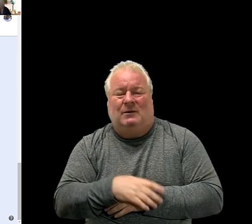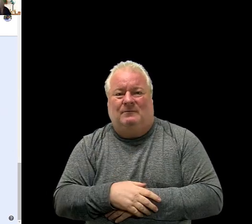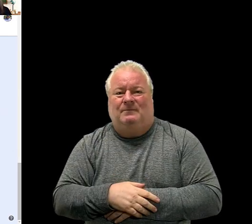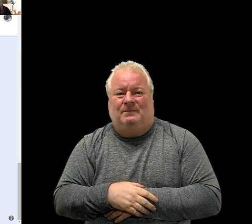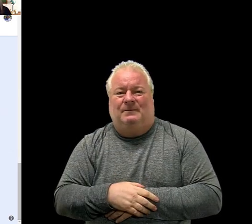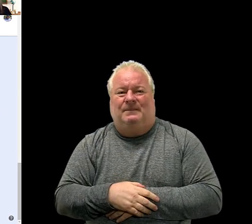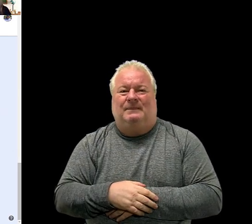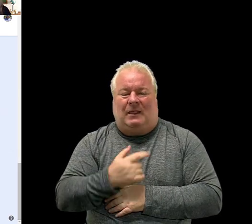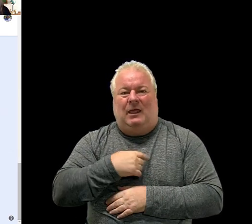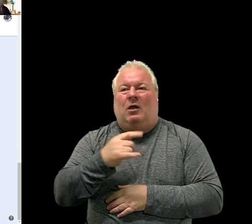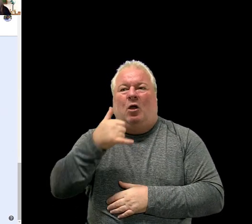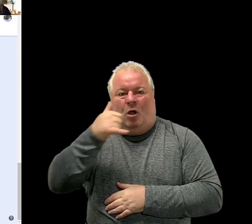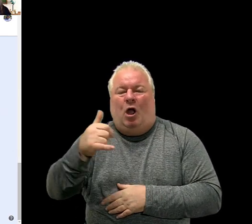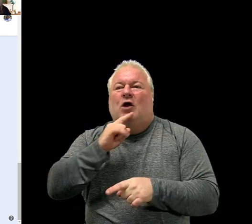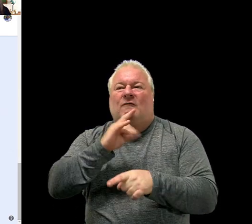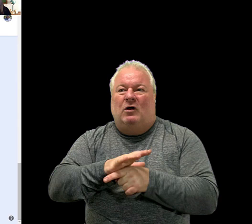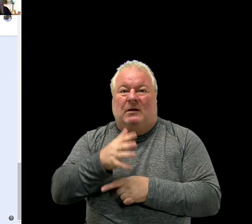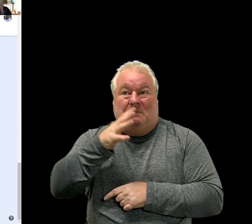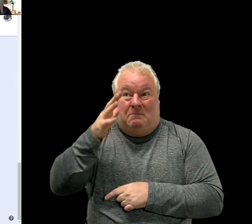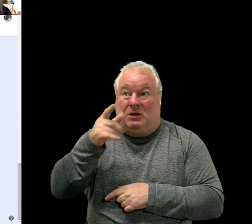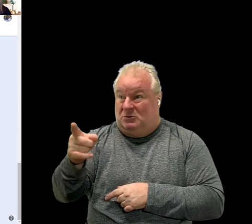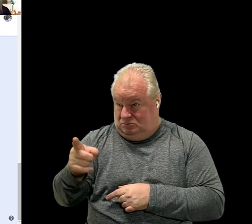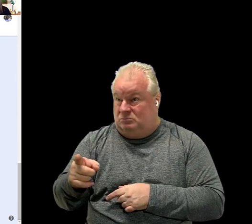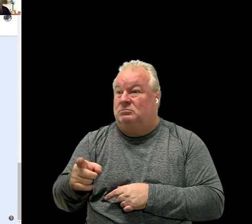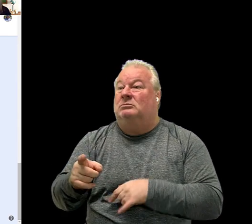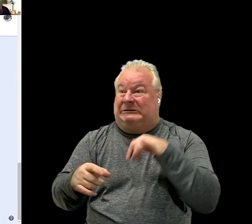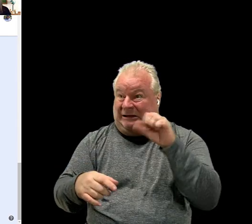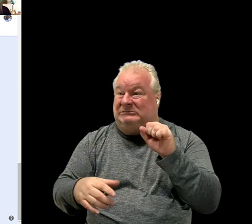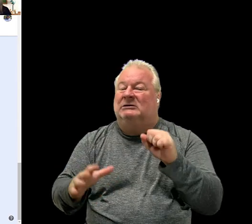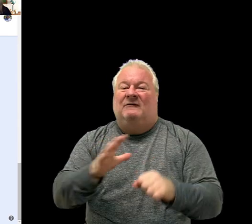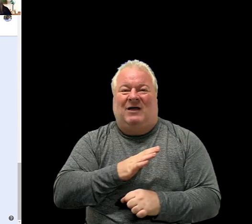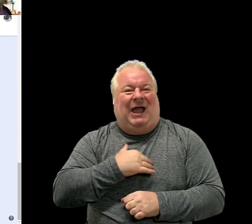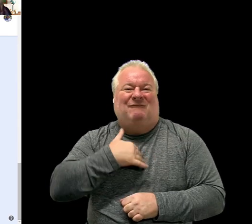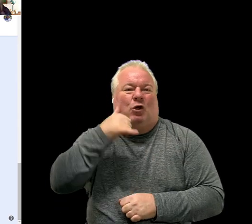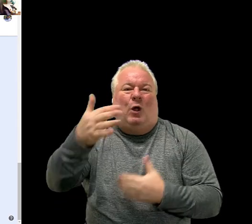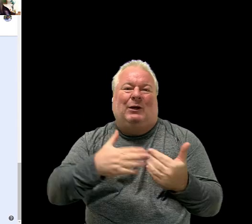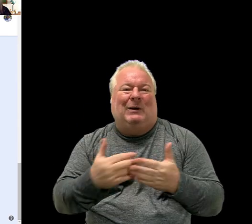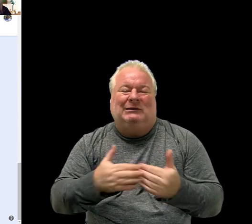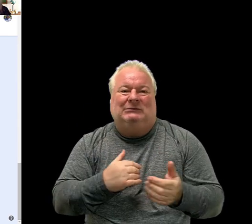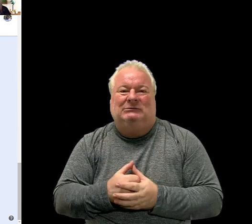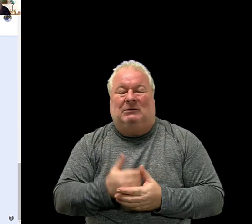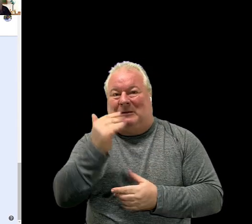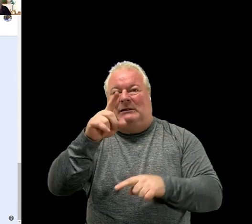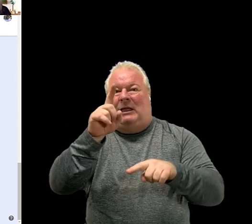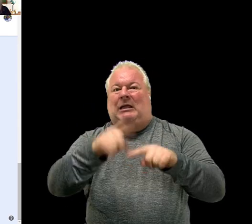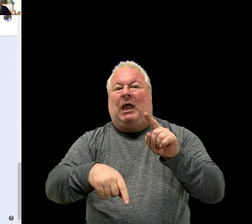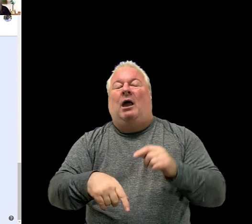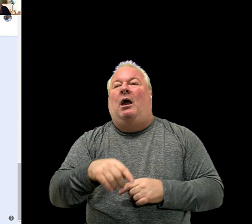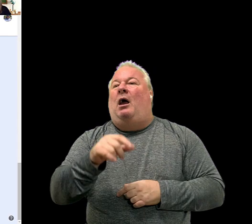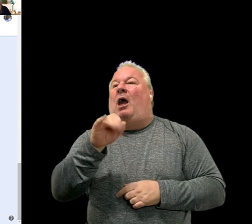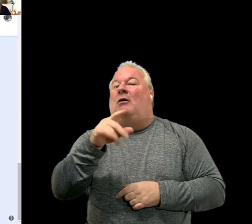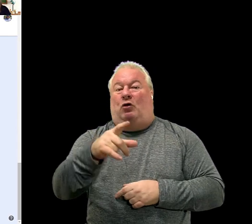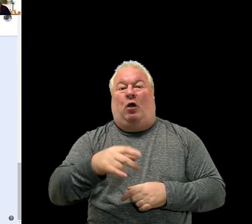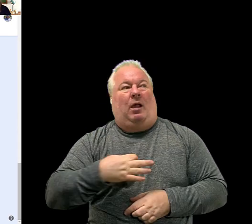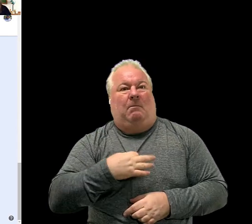to confirm that your parents absolutely did say yes. Because what I can't have happen is a parent call me